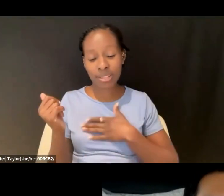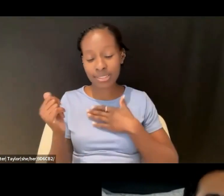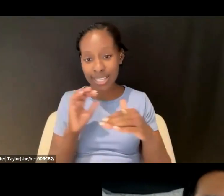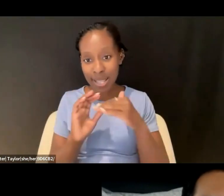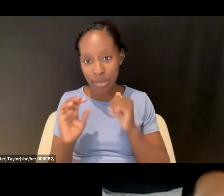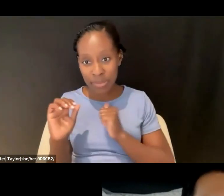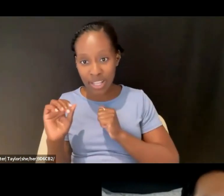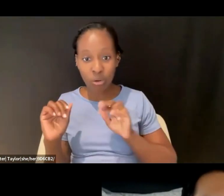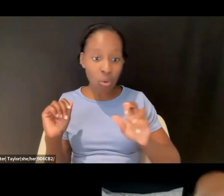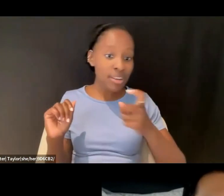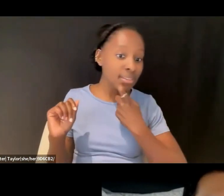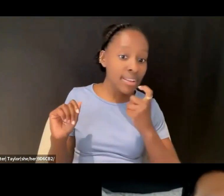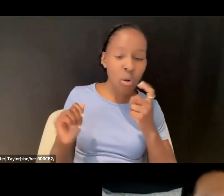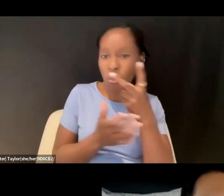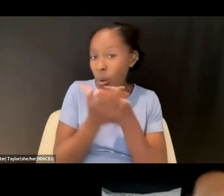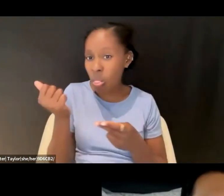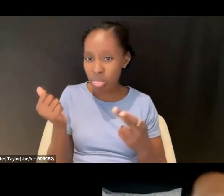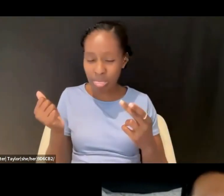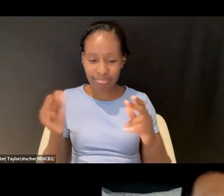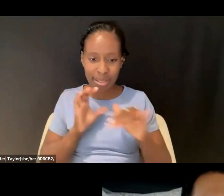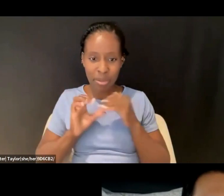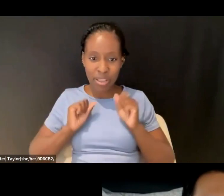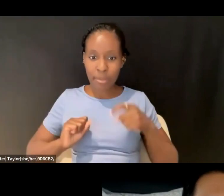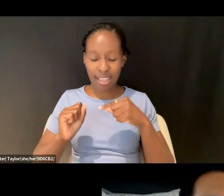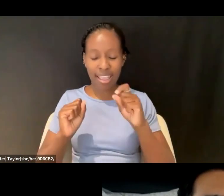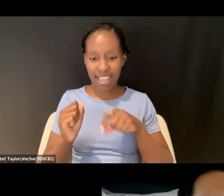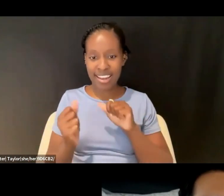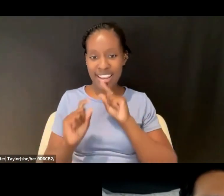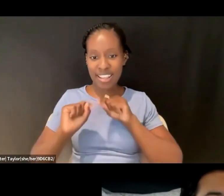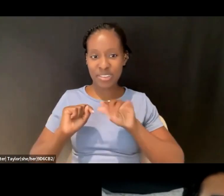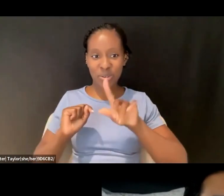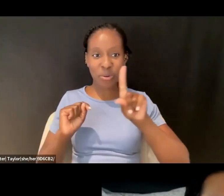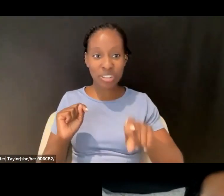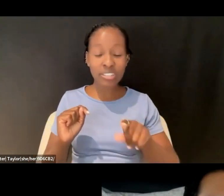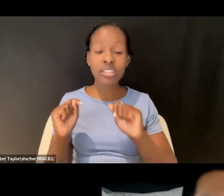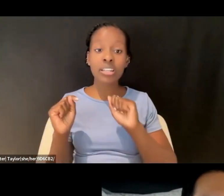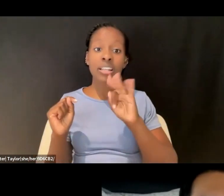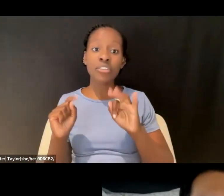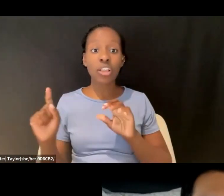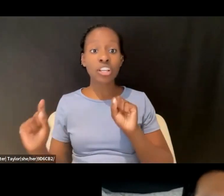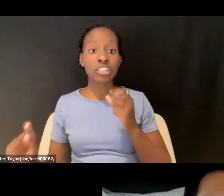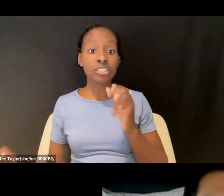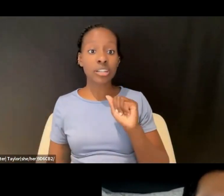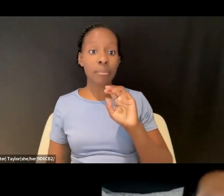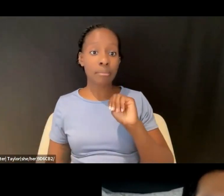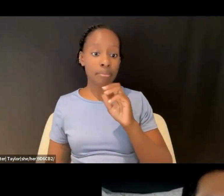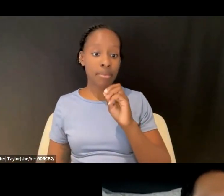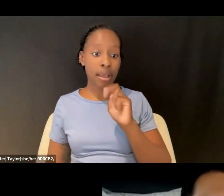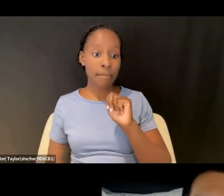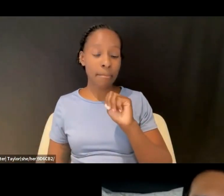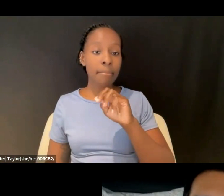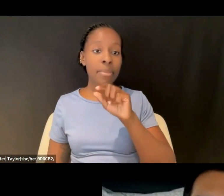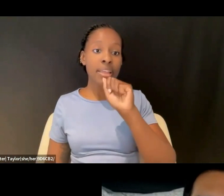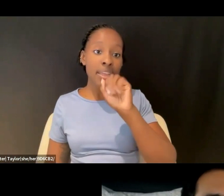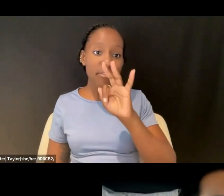or David or both of us, and we can address your questions. If you are like Shabnam, where you're in a